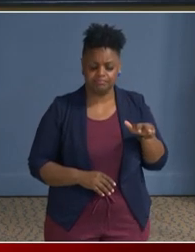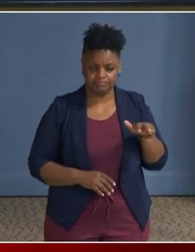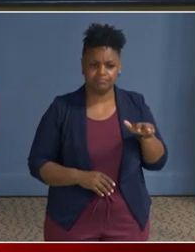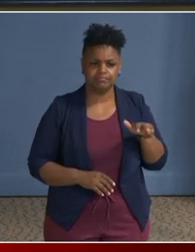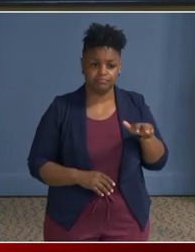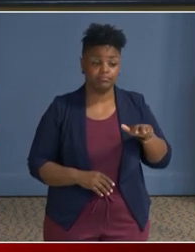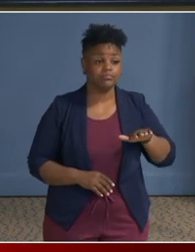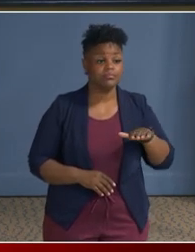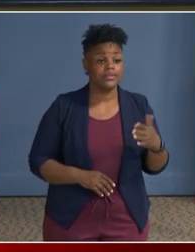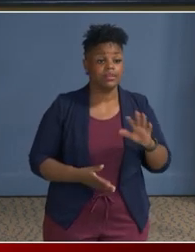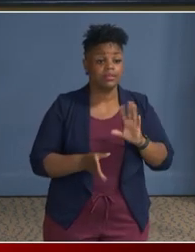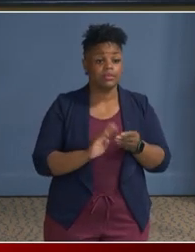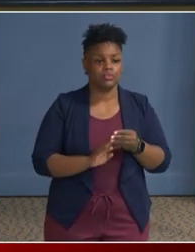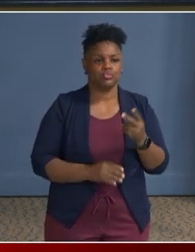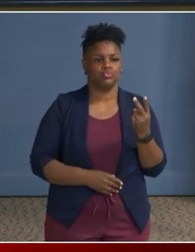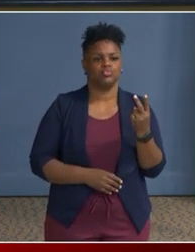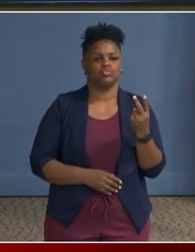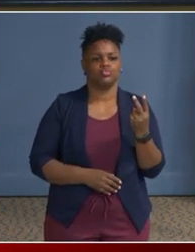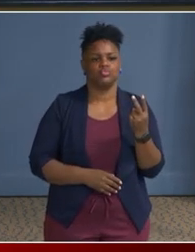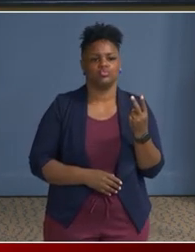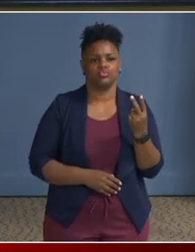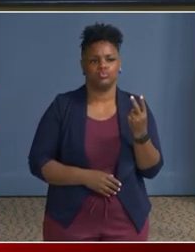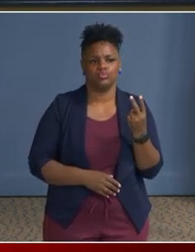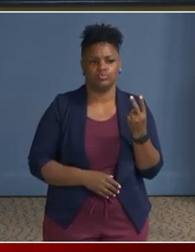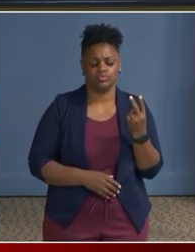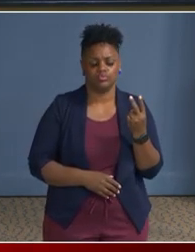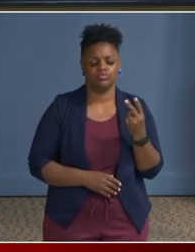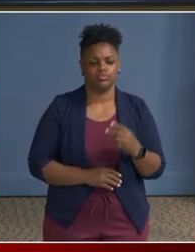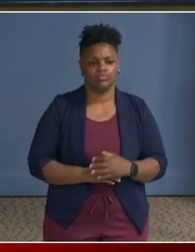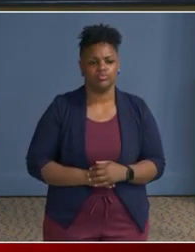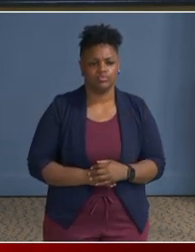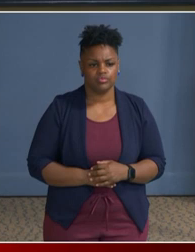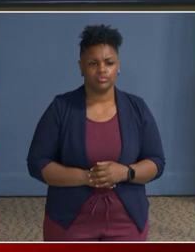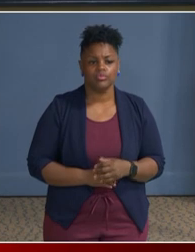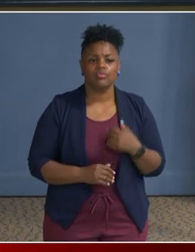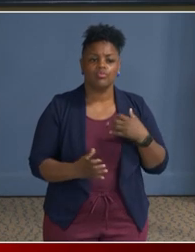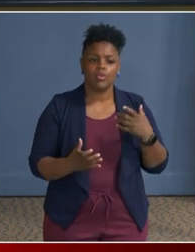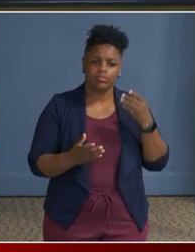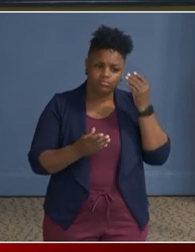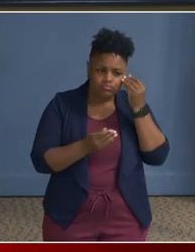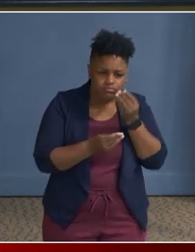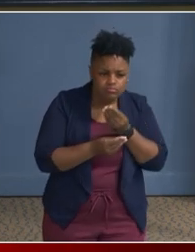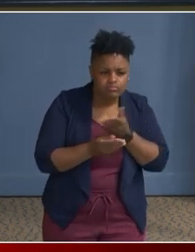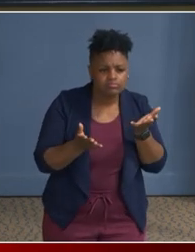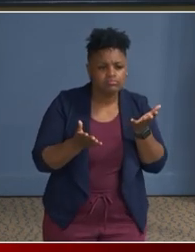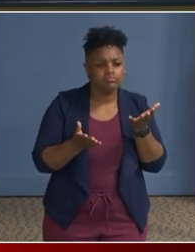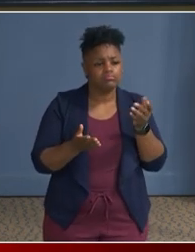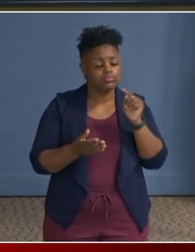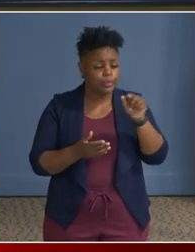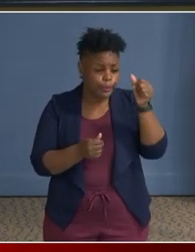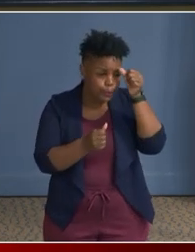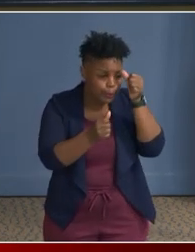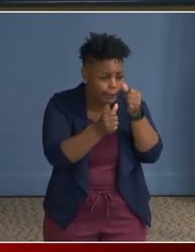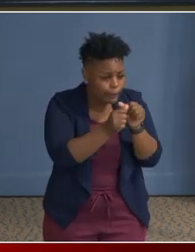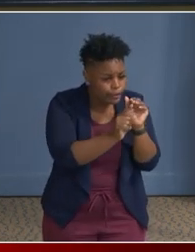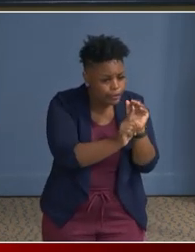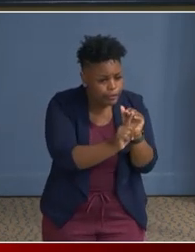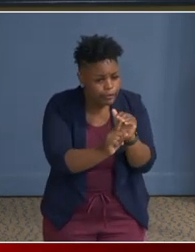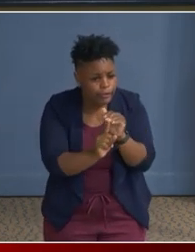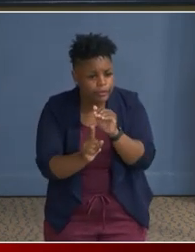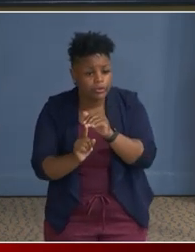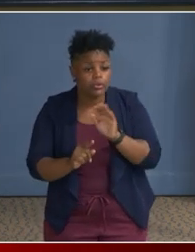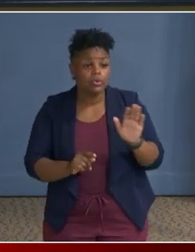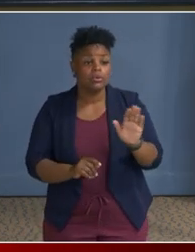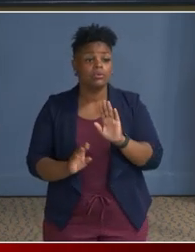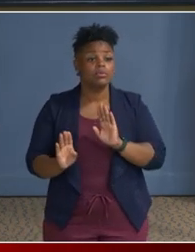lost their life due to this virus. We want everyone to be mindful of their own